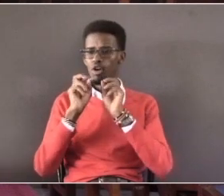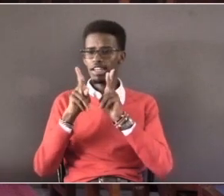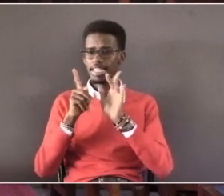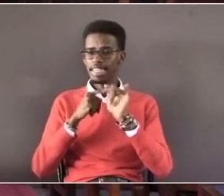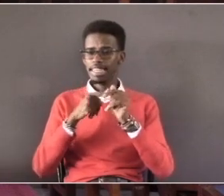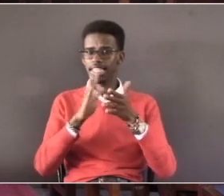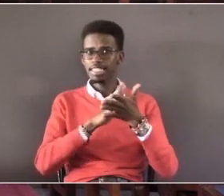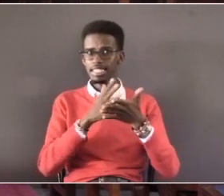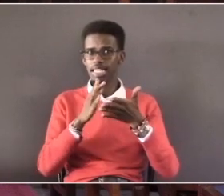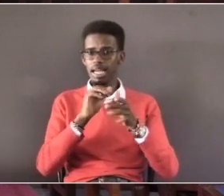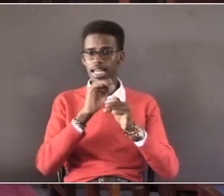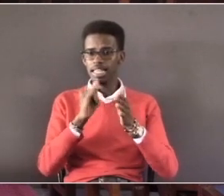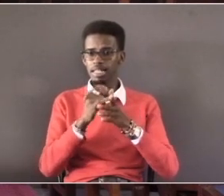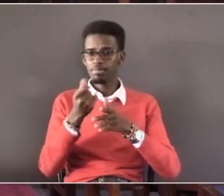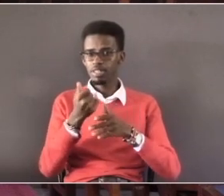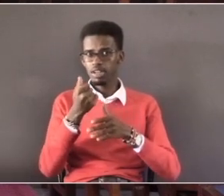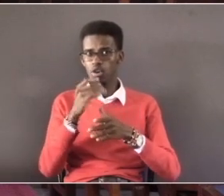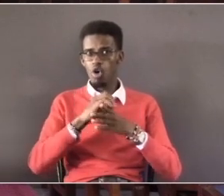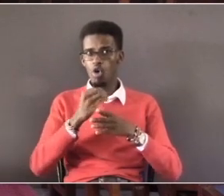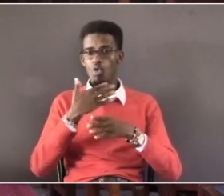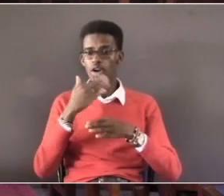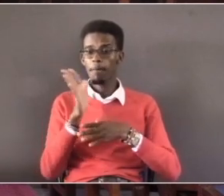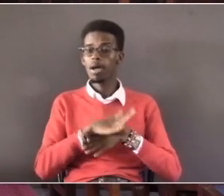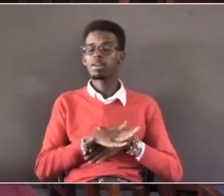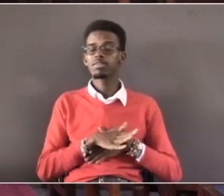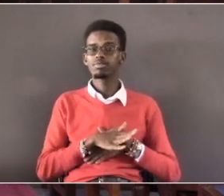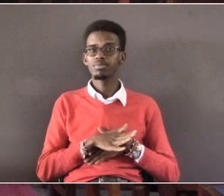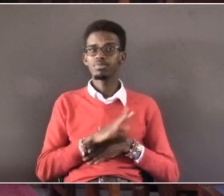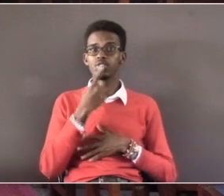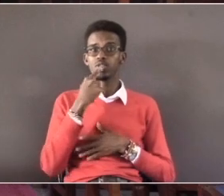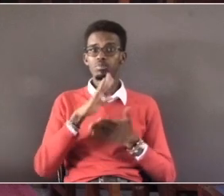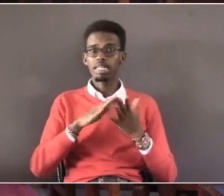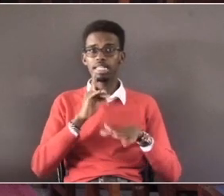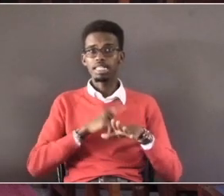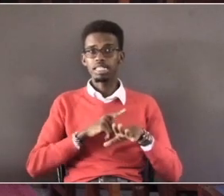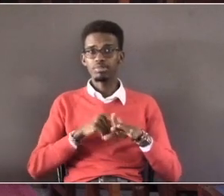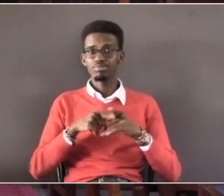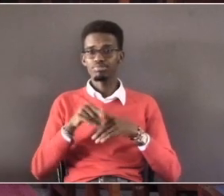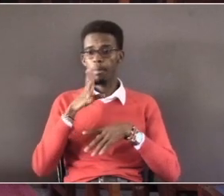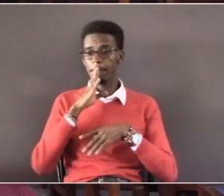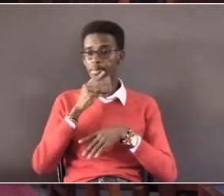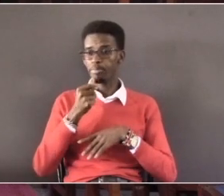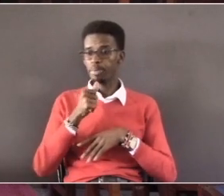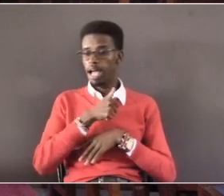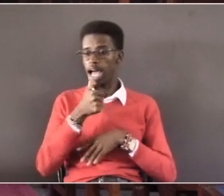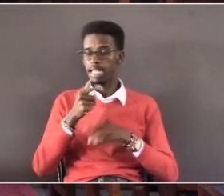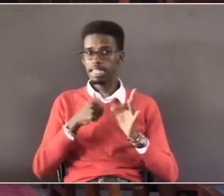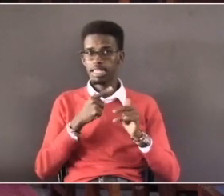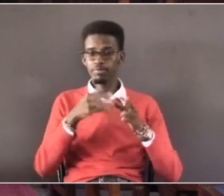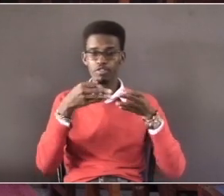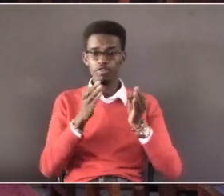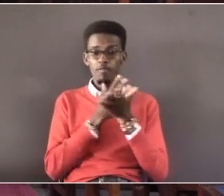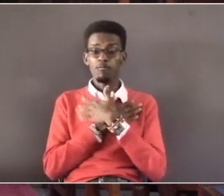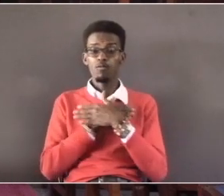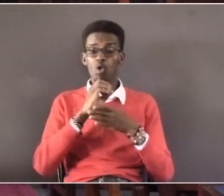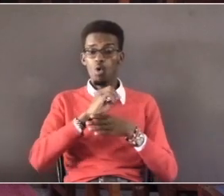giving out that money? Do you want it back? So by the time you are lending money, whether it's family, friends,